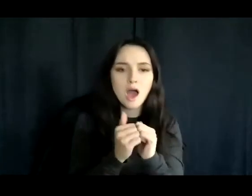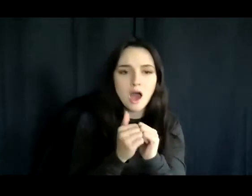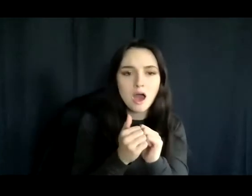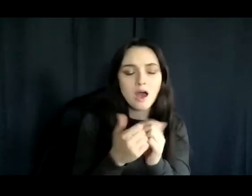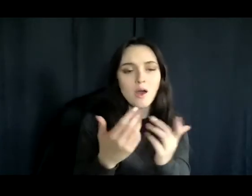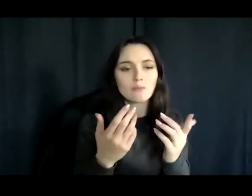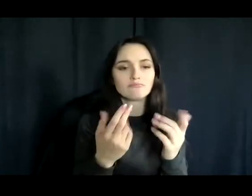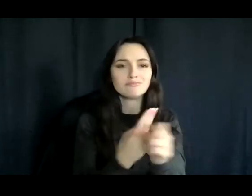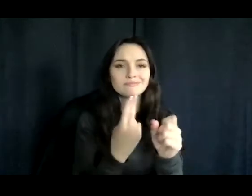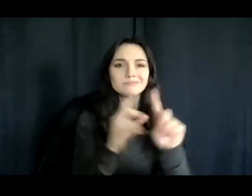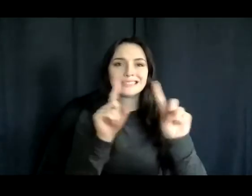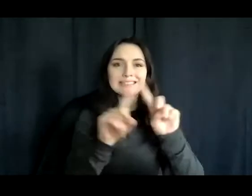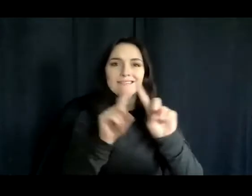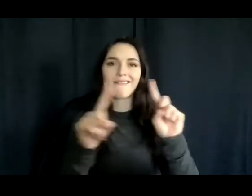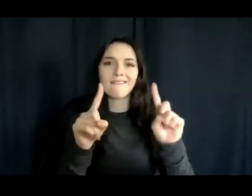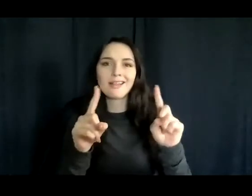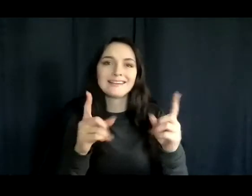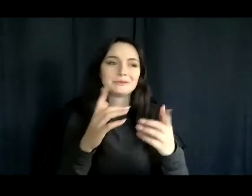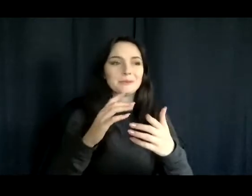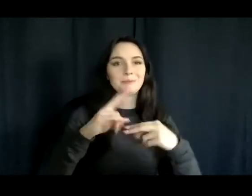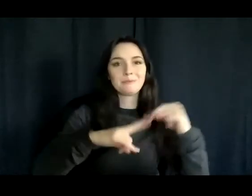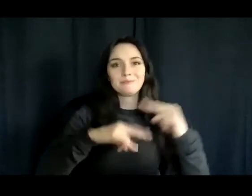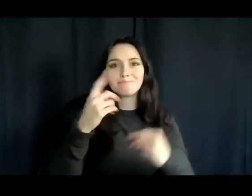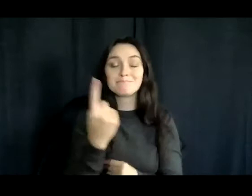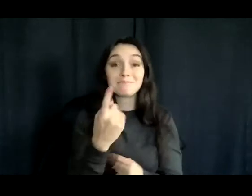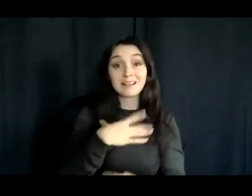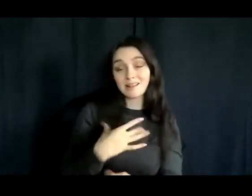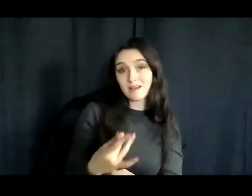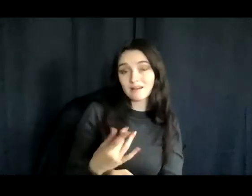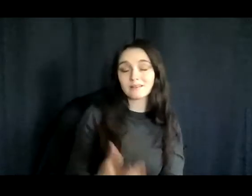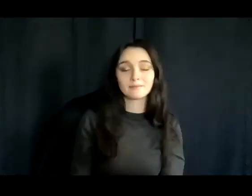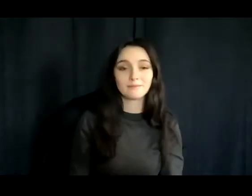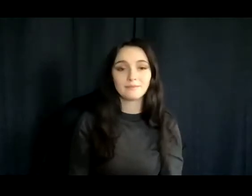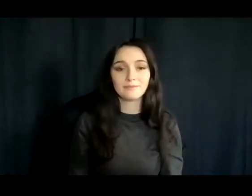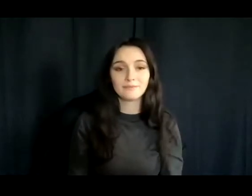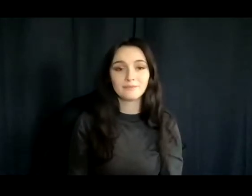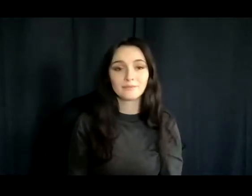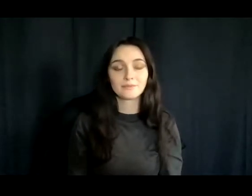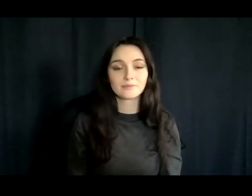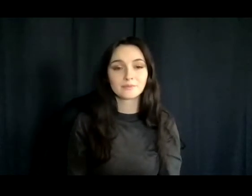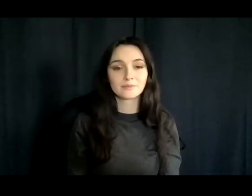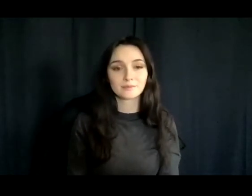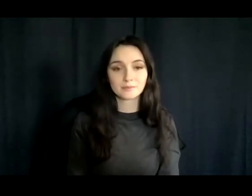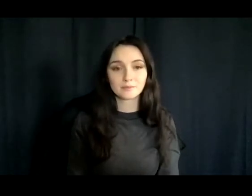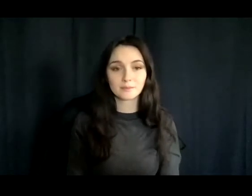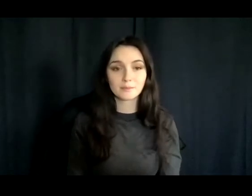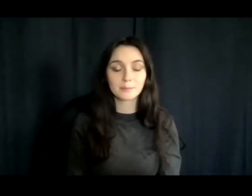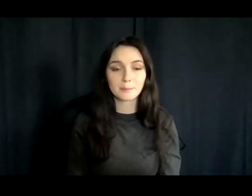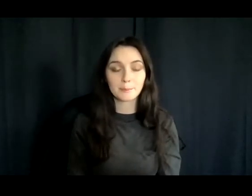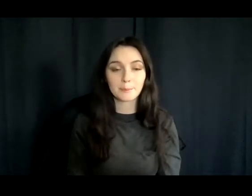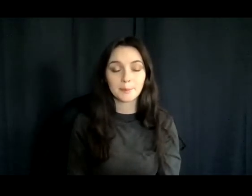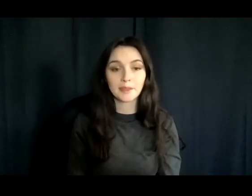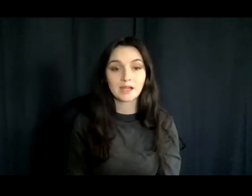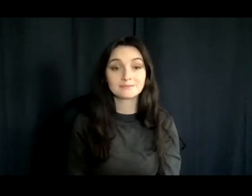how to use some of these materials to make some things that they might like want. And so also the best part of this